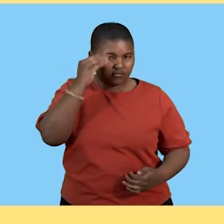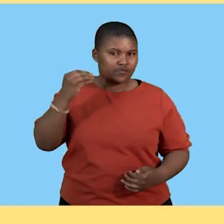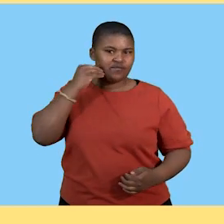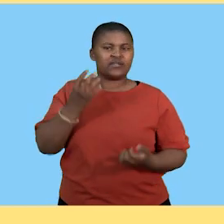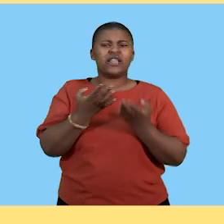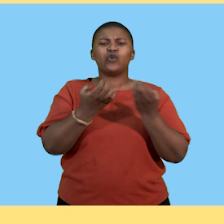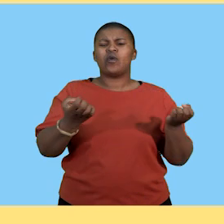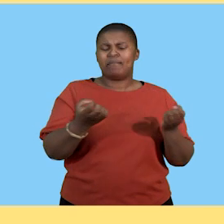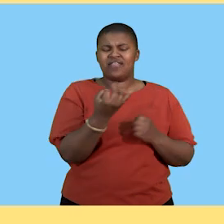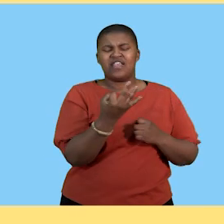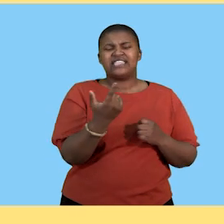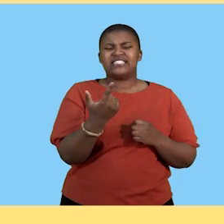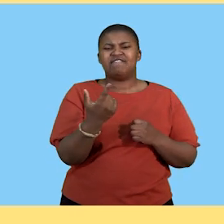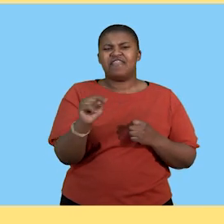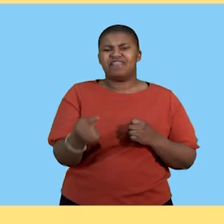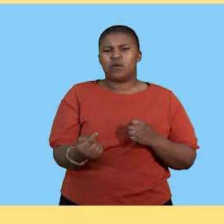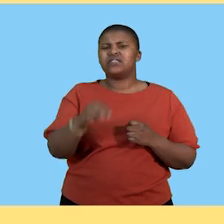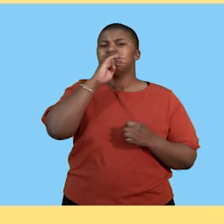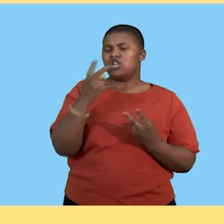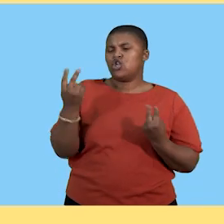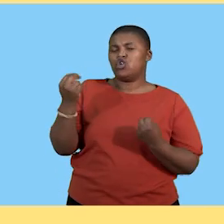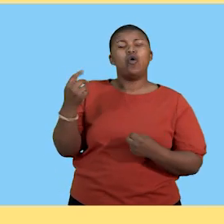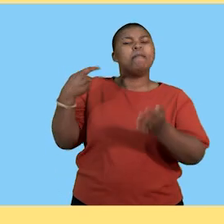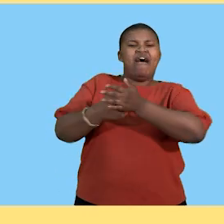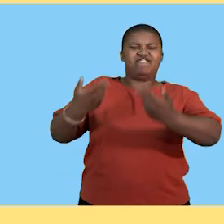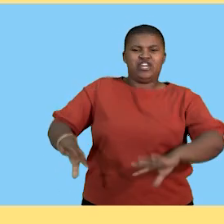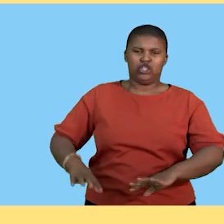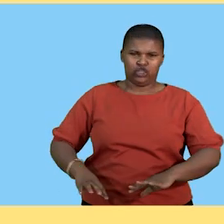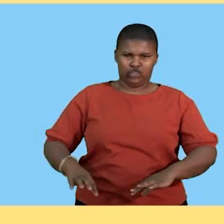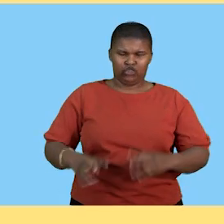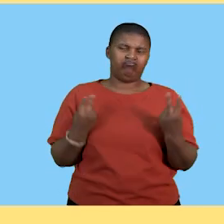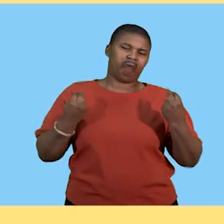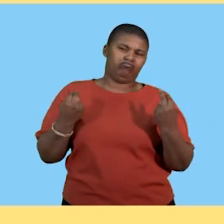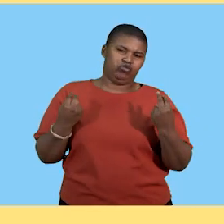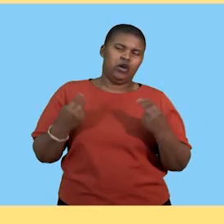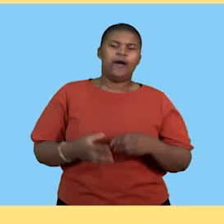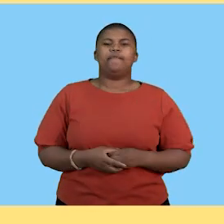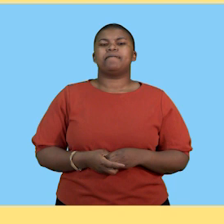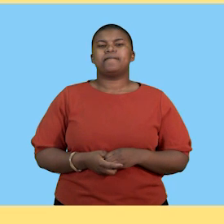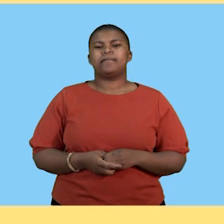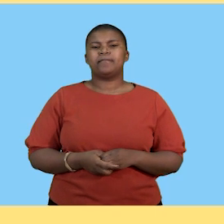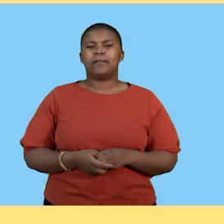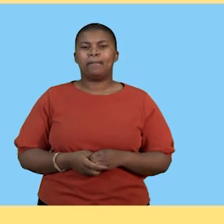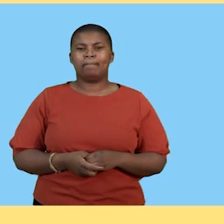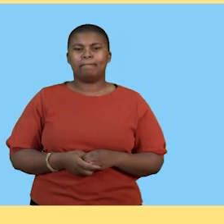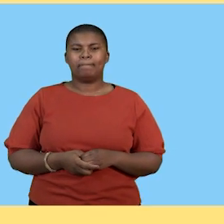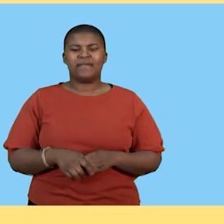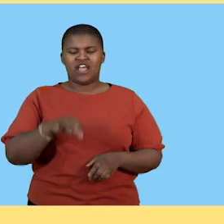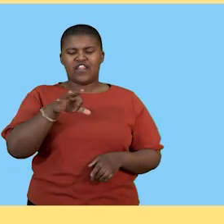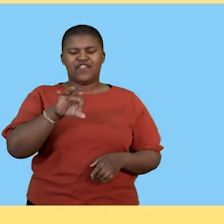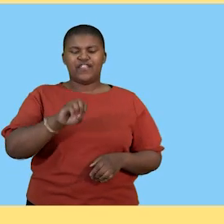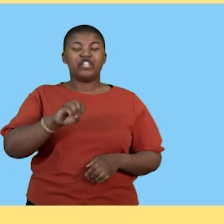Equipment costing 37,000 was purchased, so we have new equipment here now. On credit